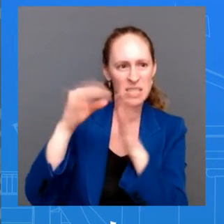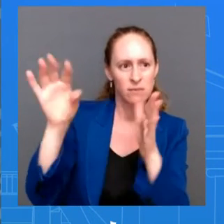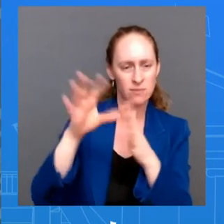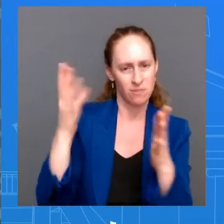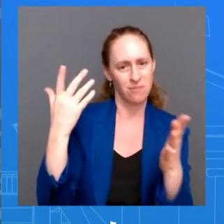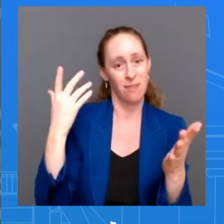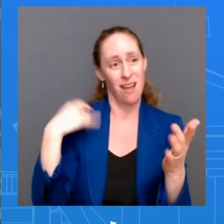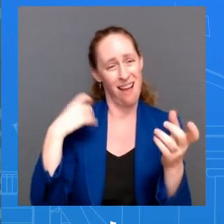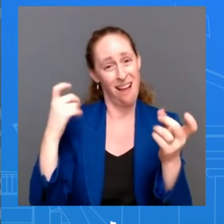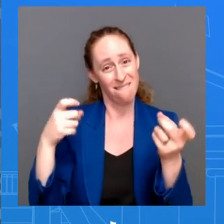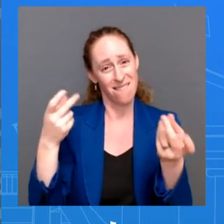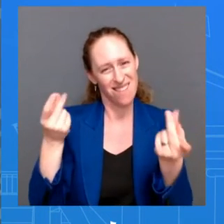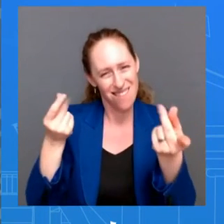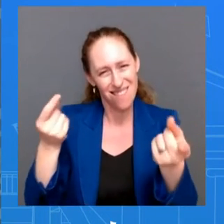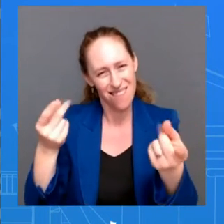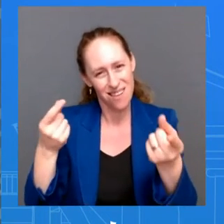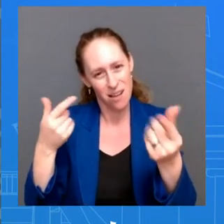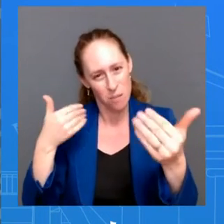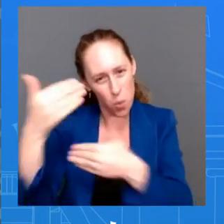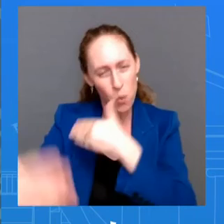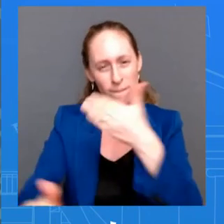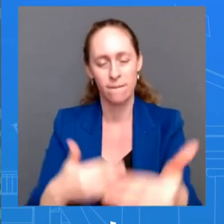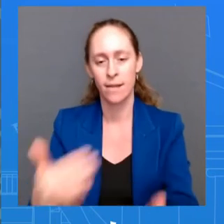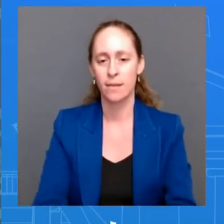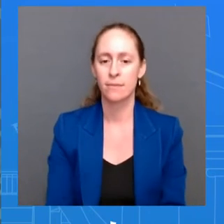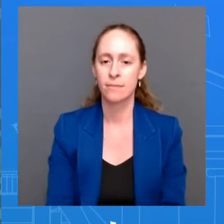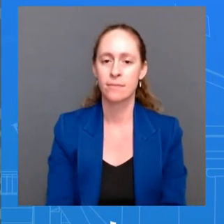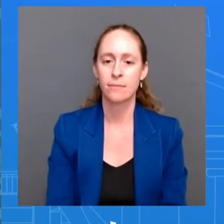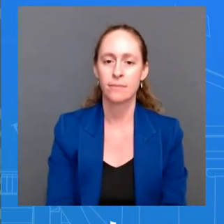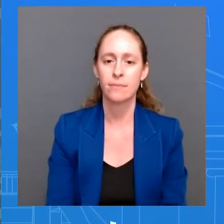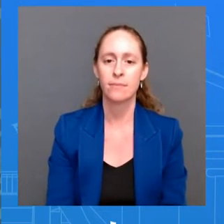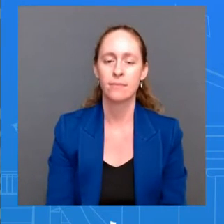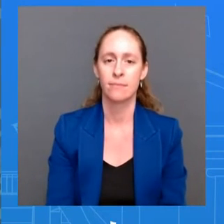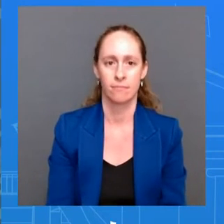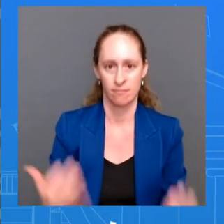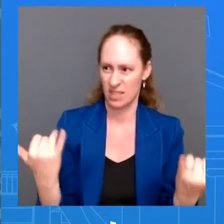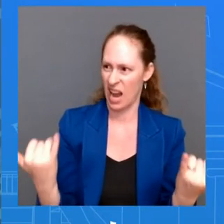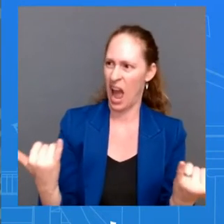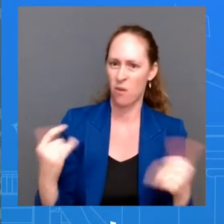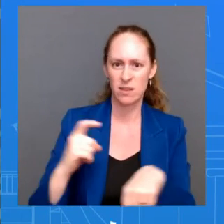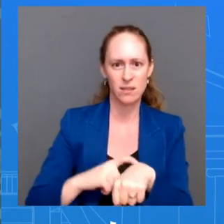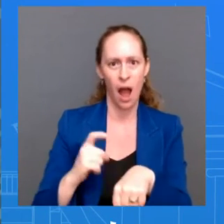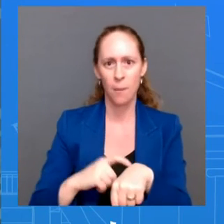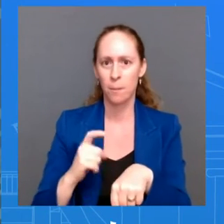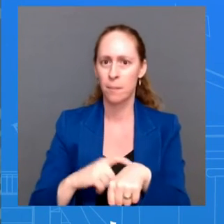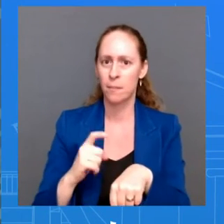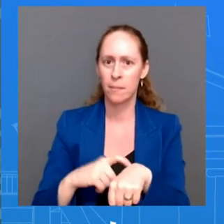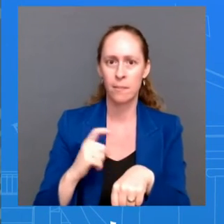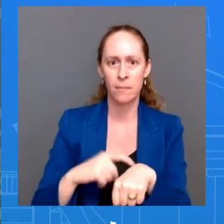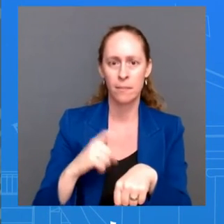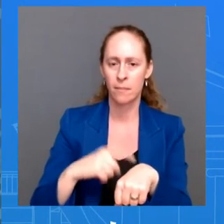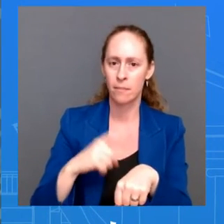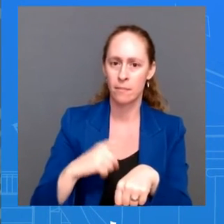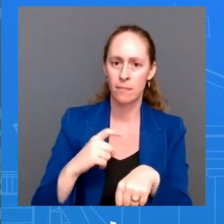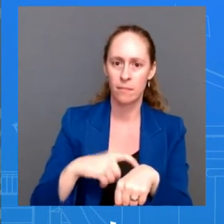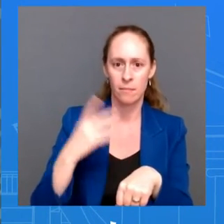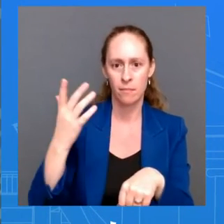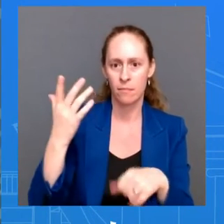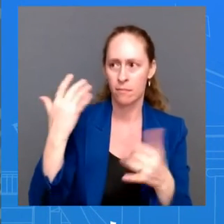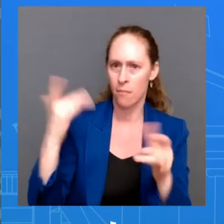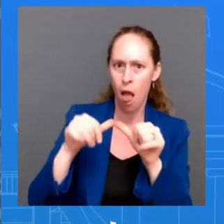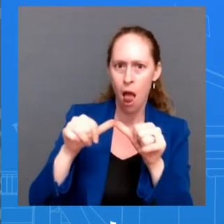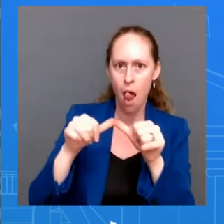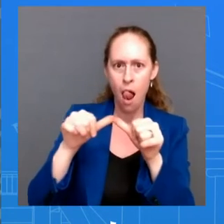This is our chance to really start to lower inflation. And the things that this bill does are not small. These are